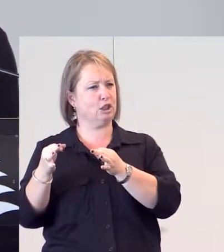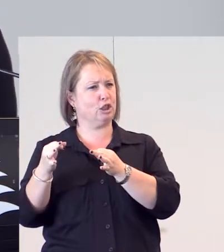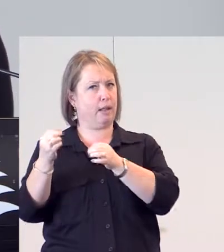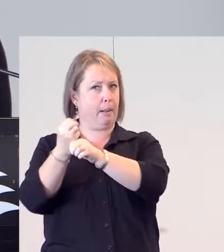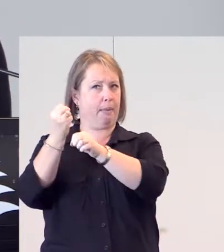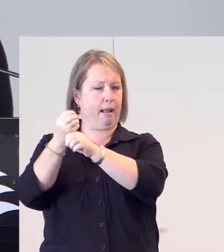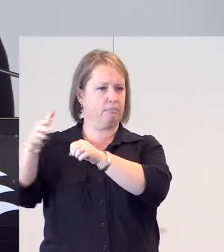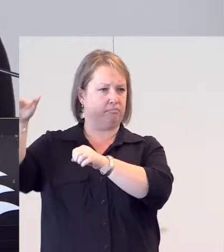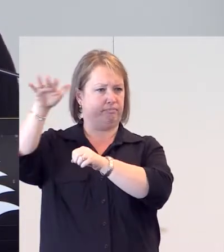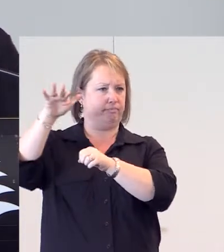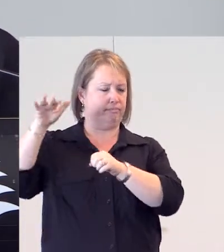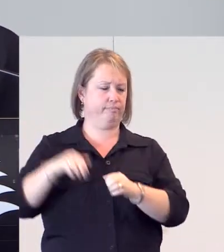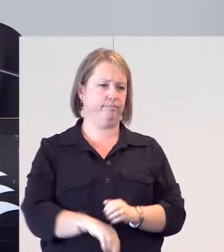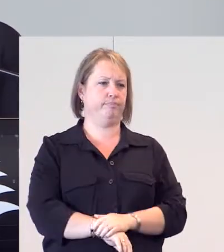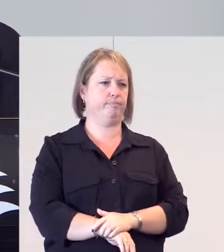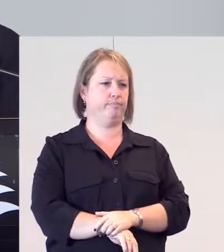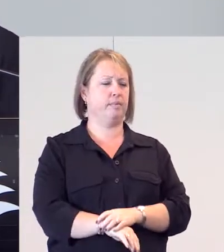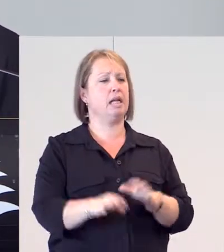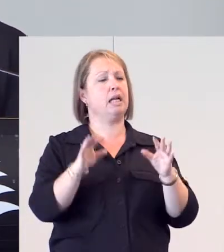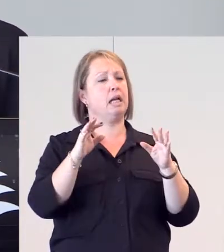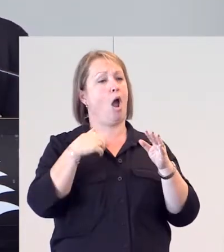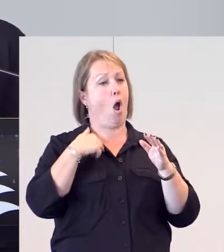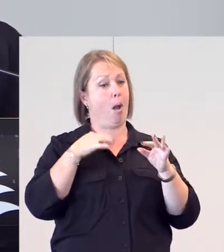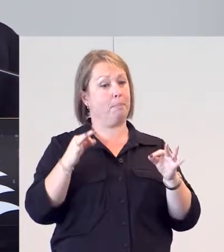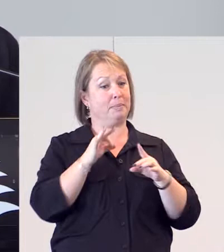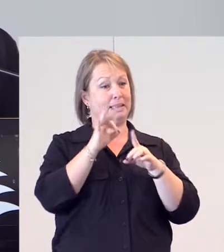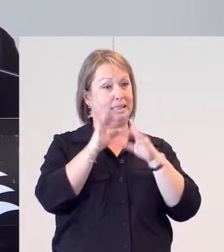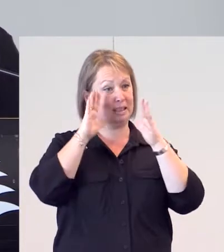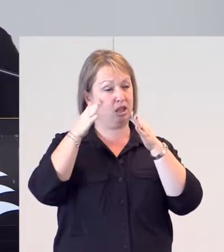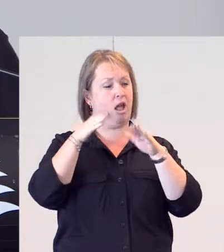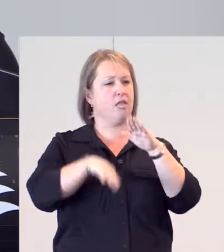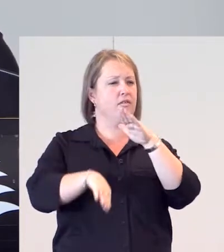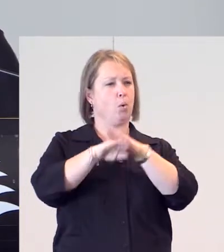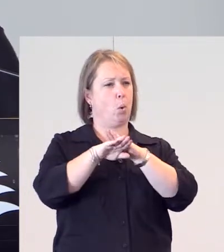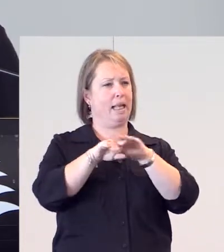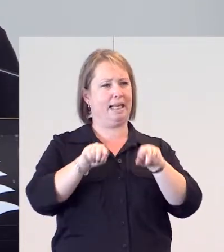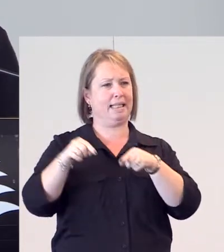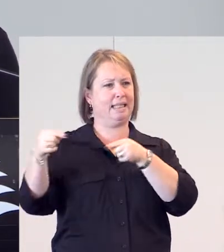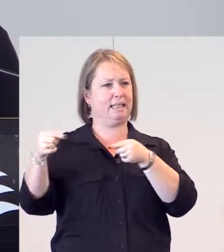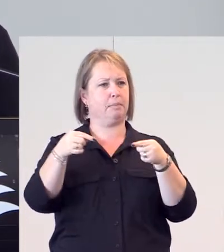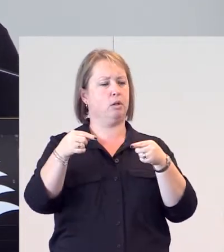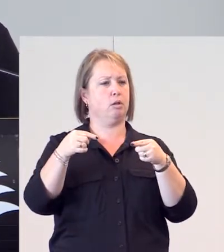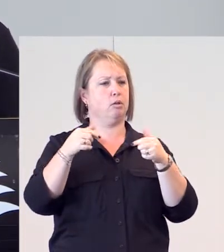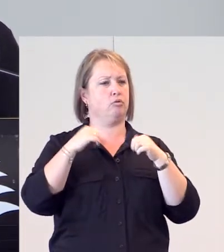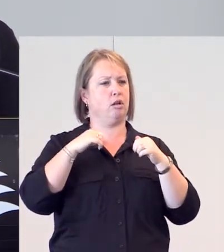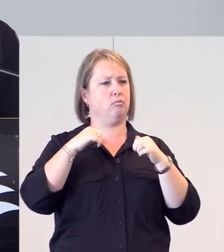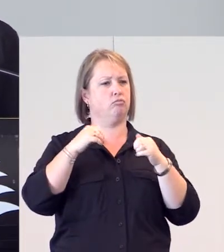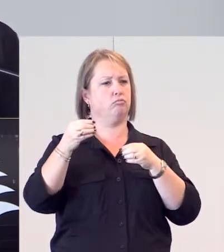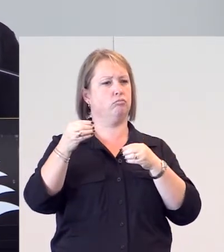made. Particular interest to me is the move to the fully contestable training market, and this is one of the